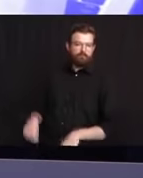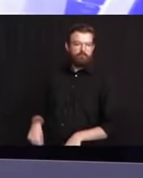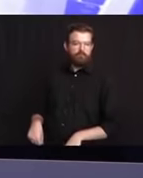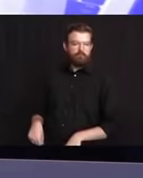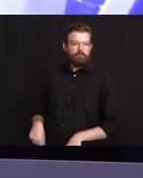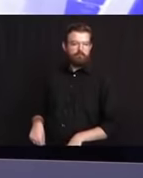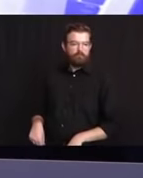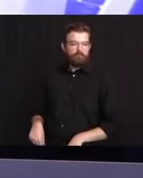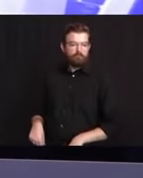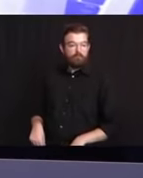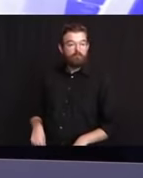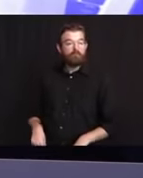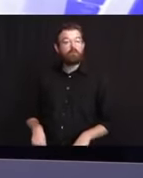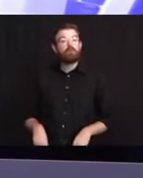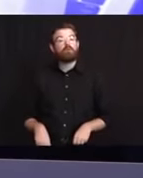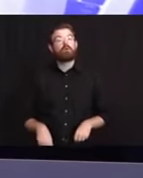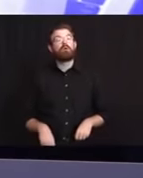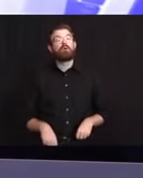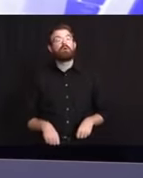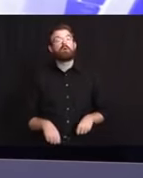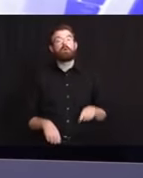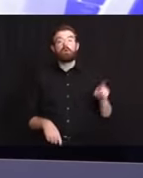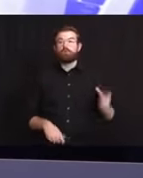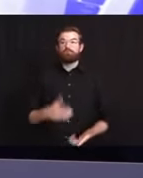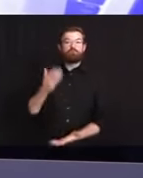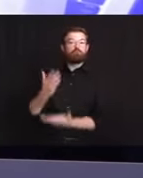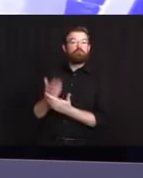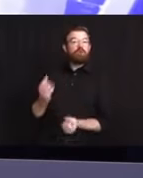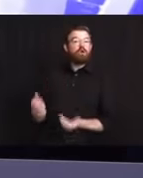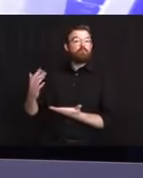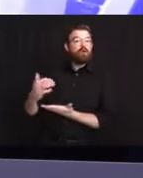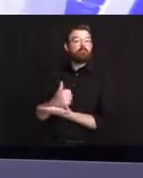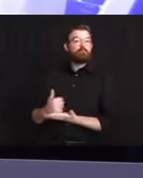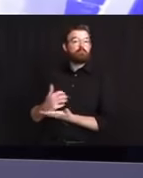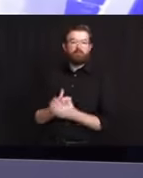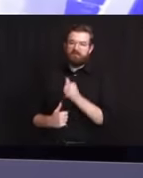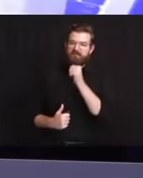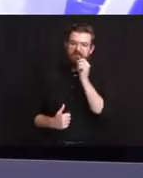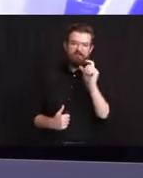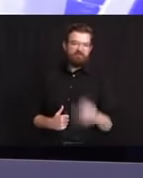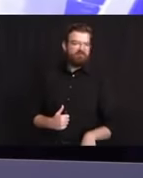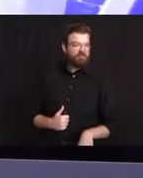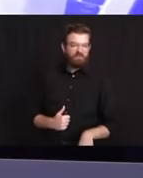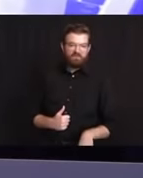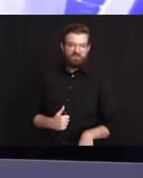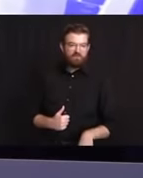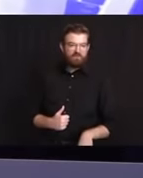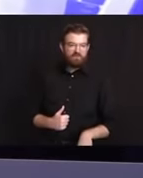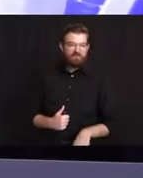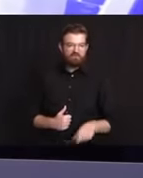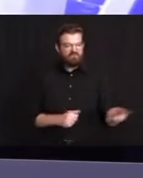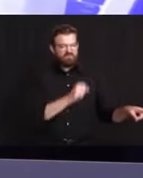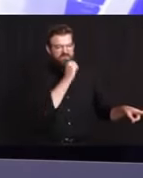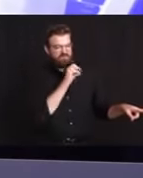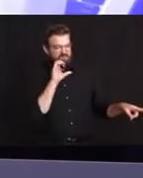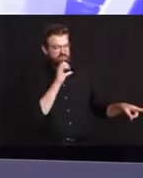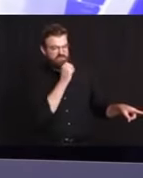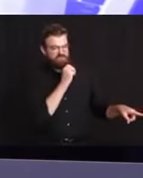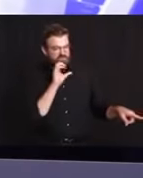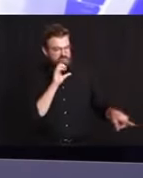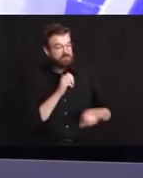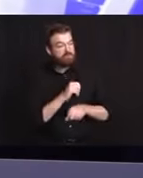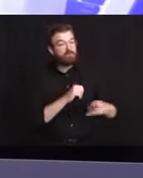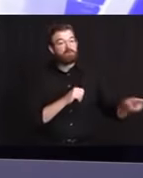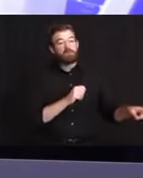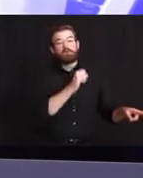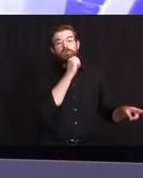income eligibility for the program. Seniors can designate several proxies to pick up their produce on their behalf